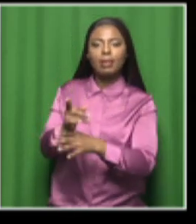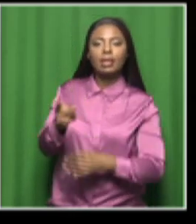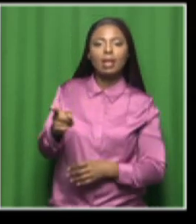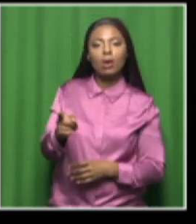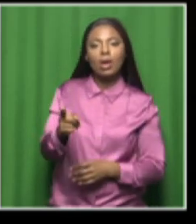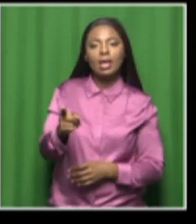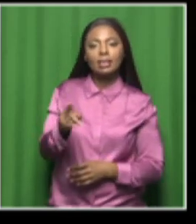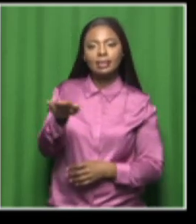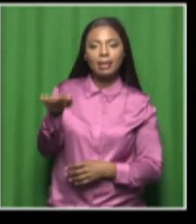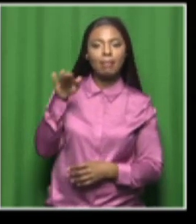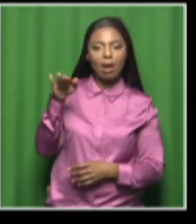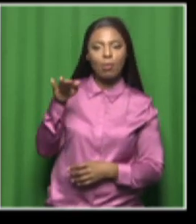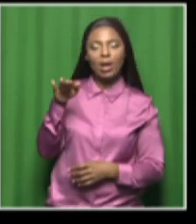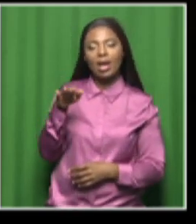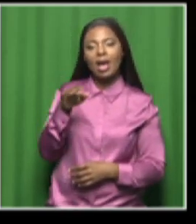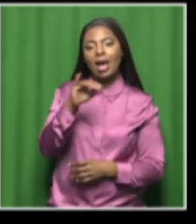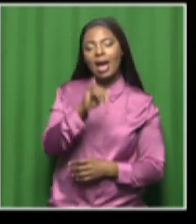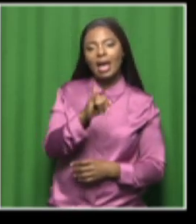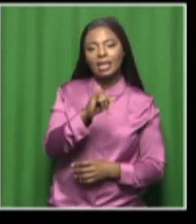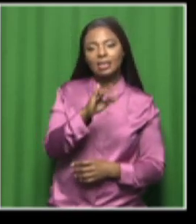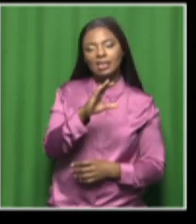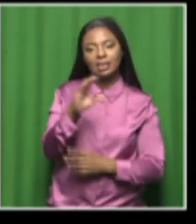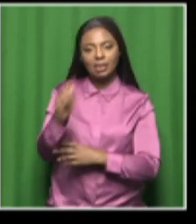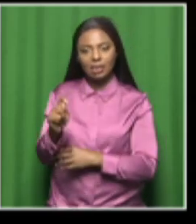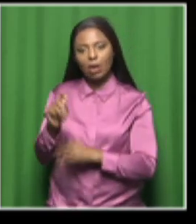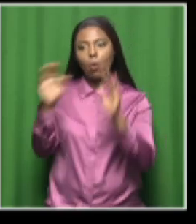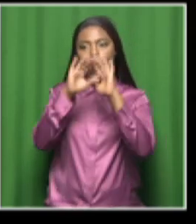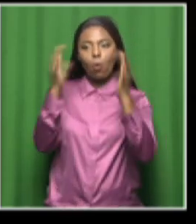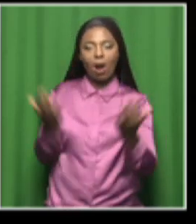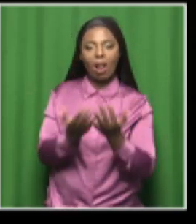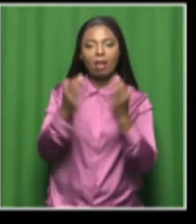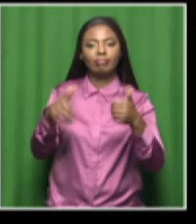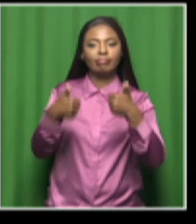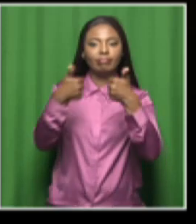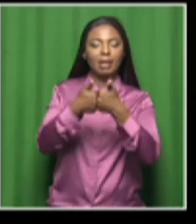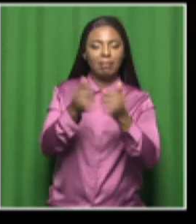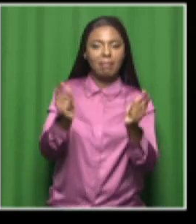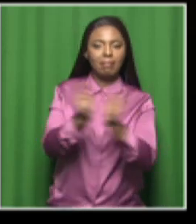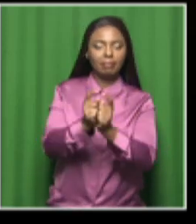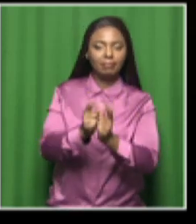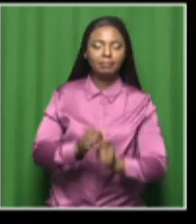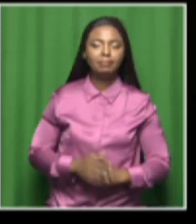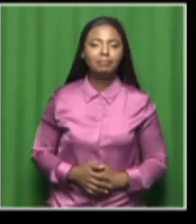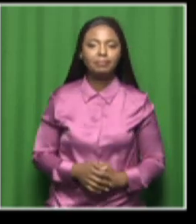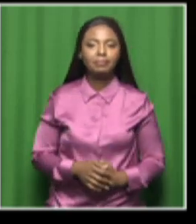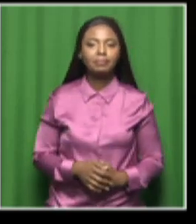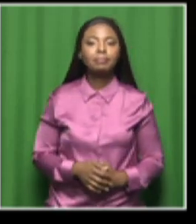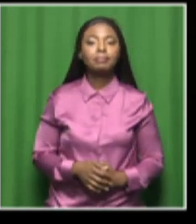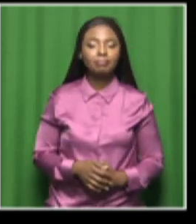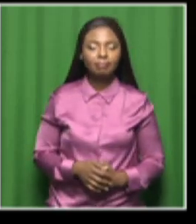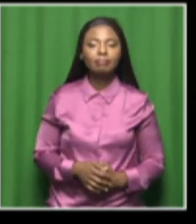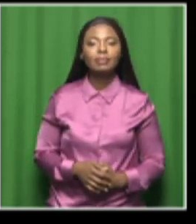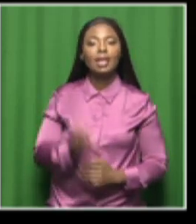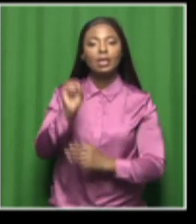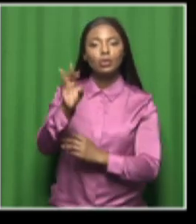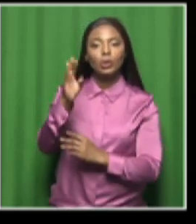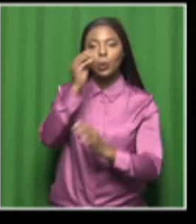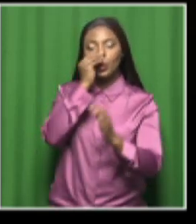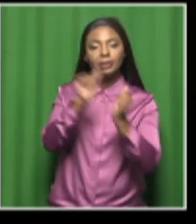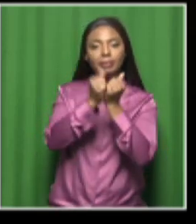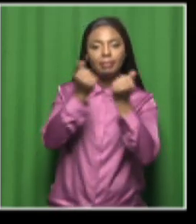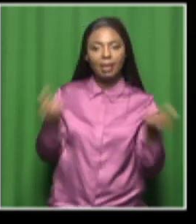ICC Under-19 World Cup match in Poch. And top poultry producer smiles after bird flu. Right, the Sowetan going